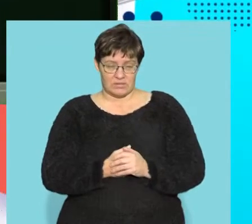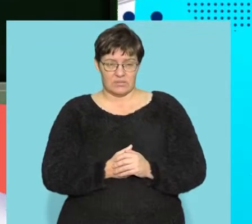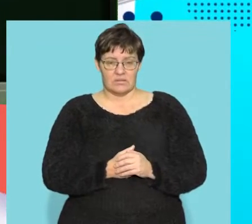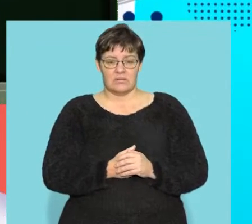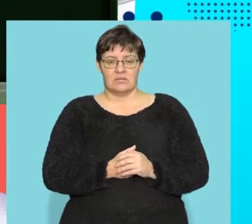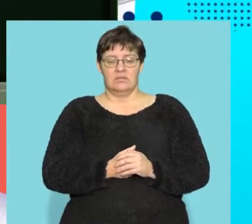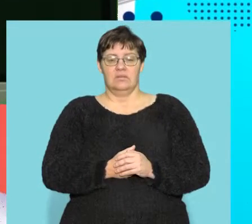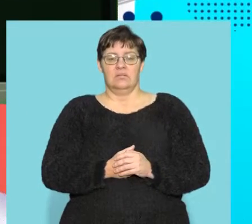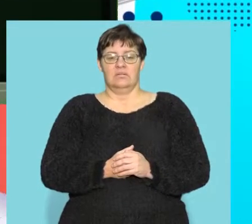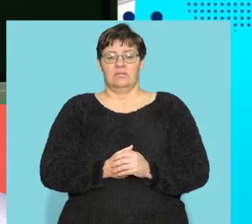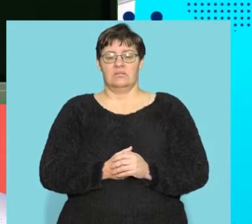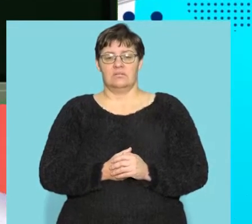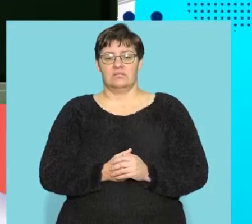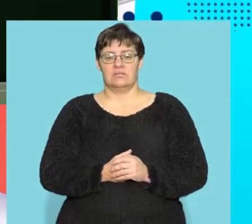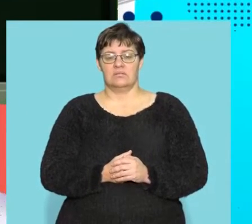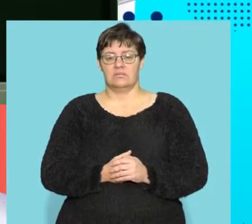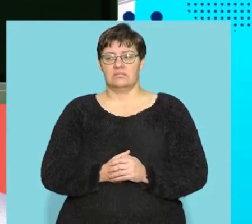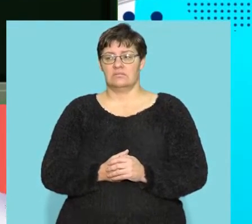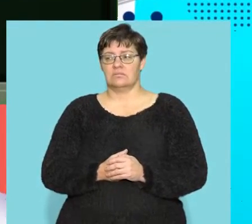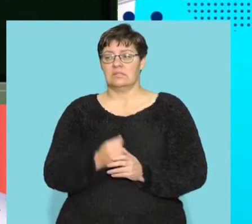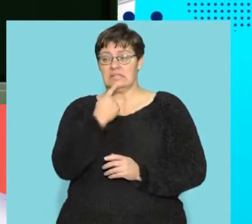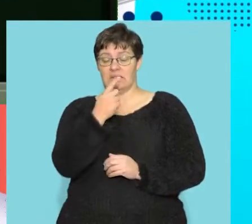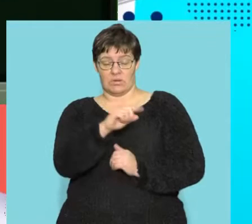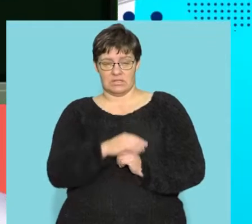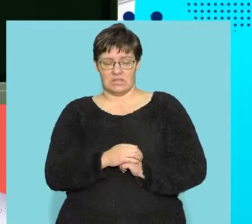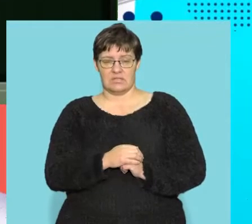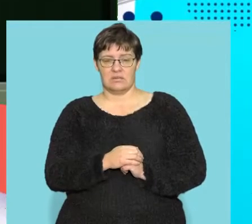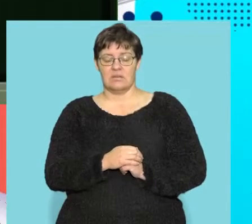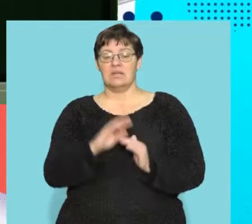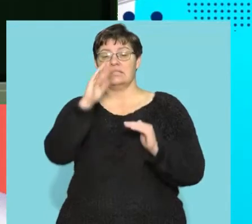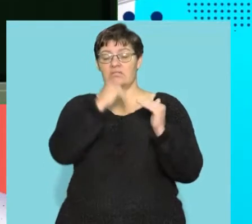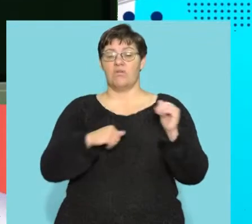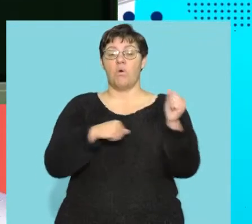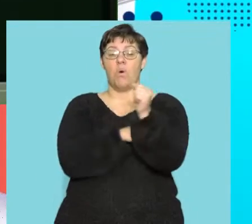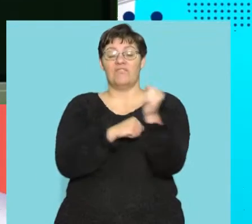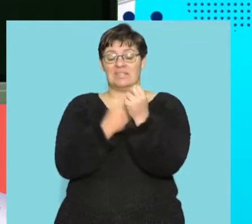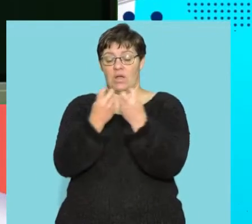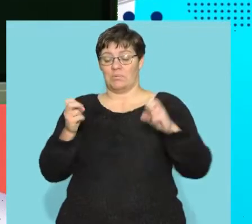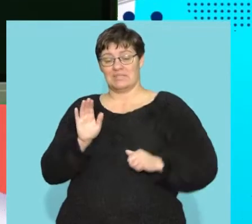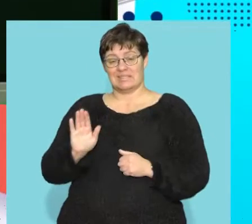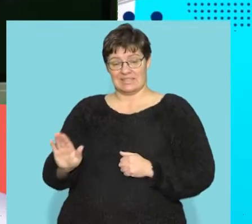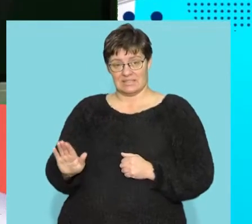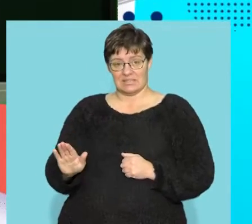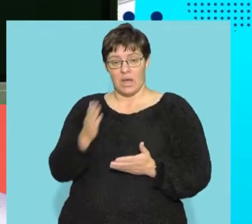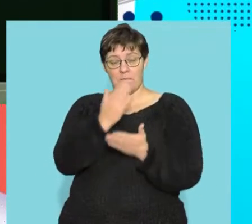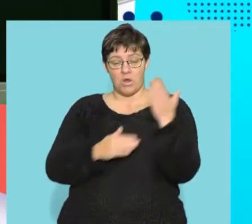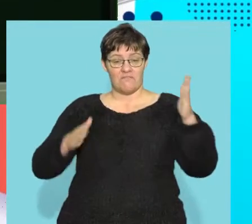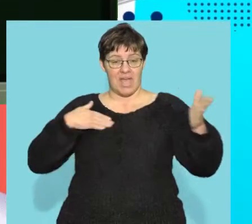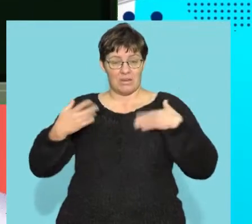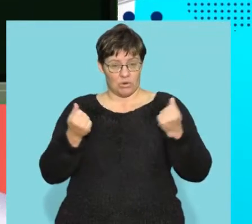Okay, so now this question says depreciation on office equipment, part of admin